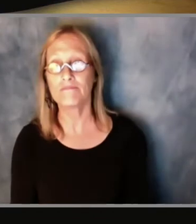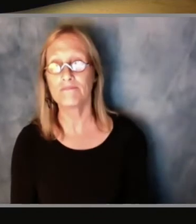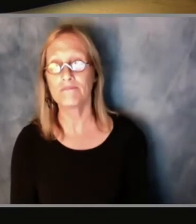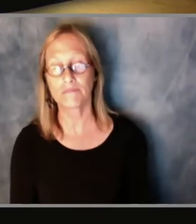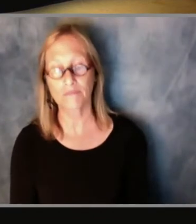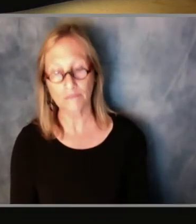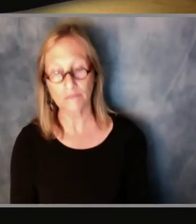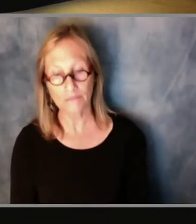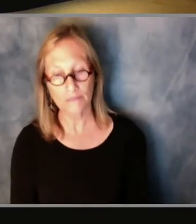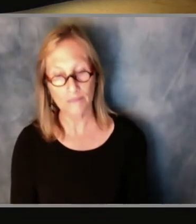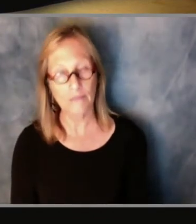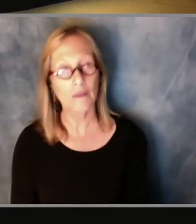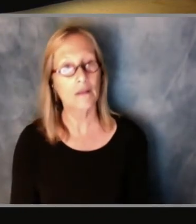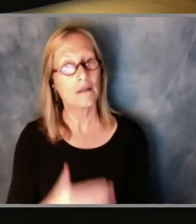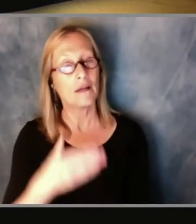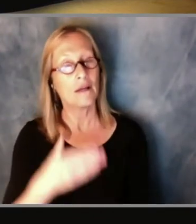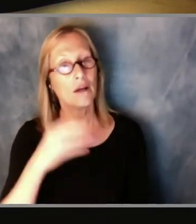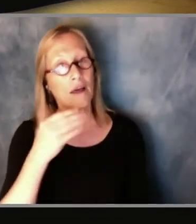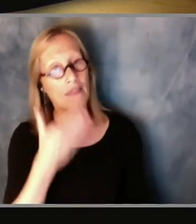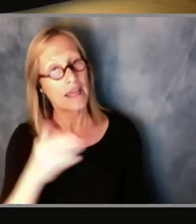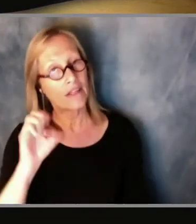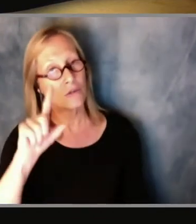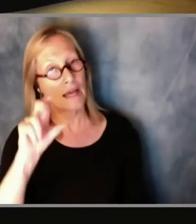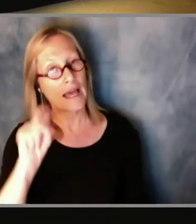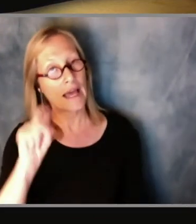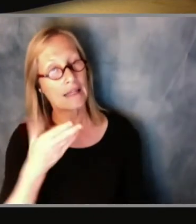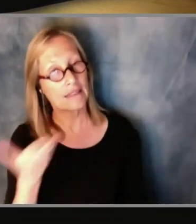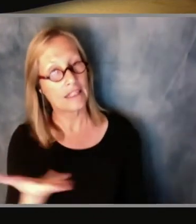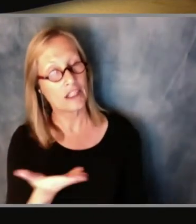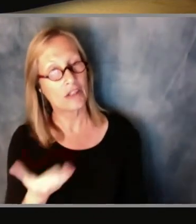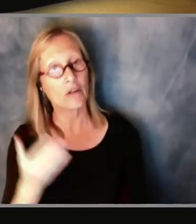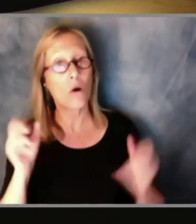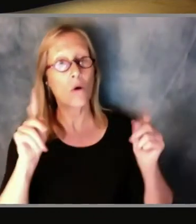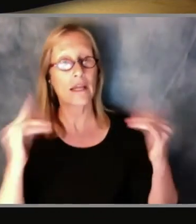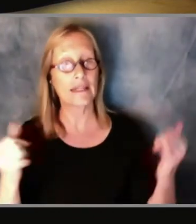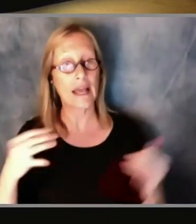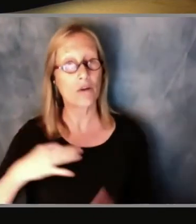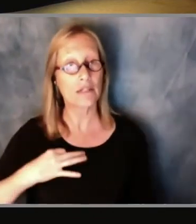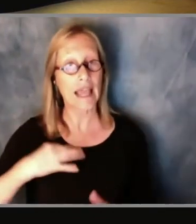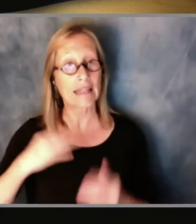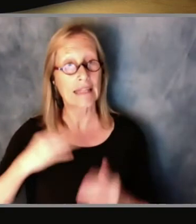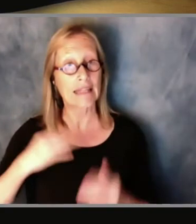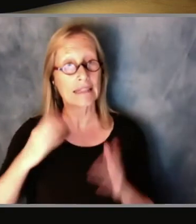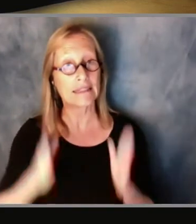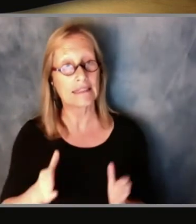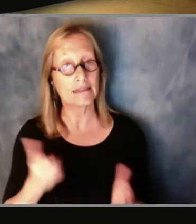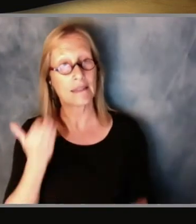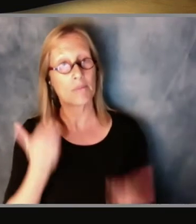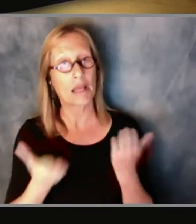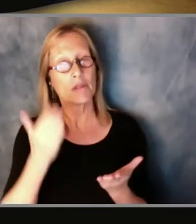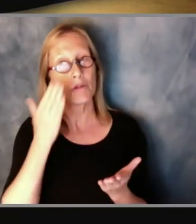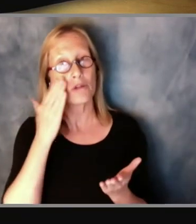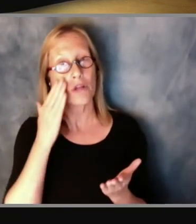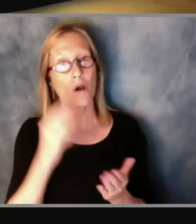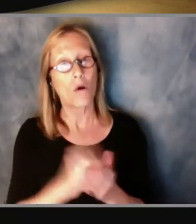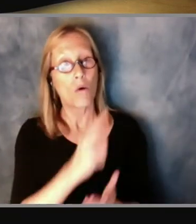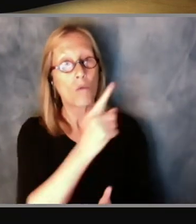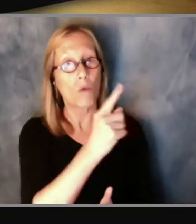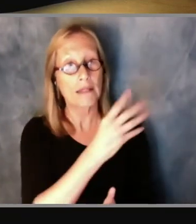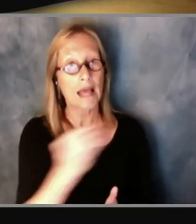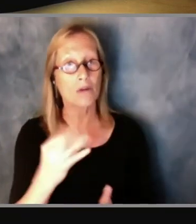Thank you, Ellen here. Candidates, you may know that 1 in 5